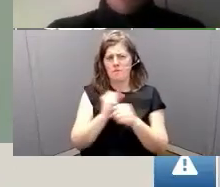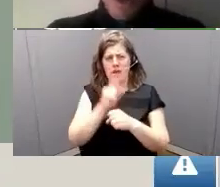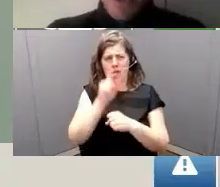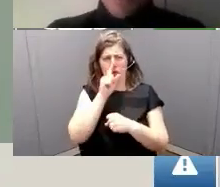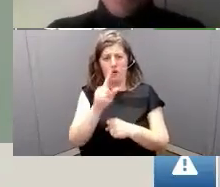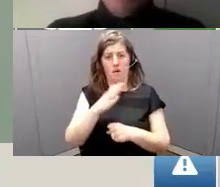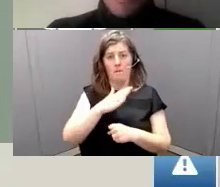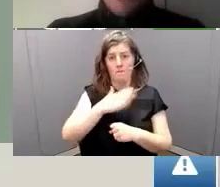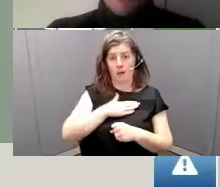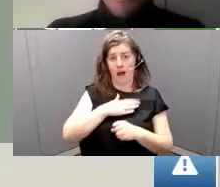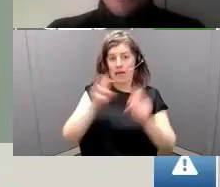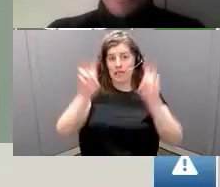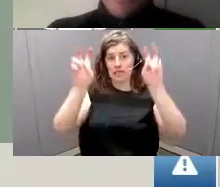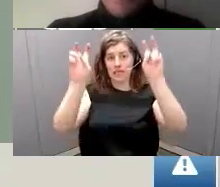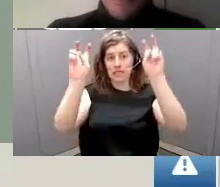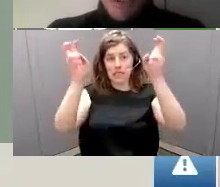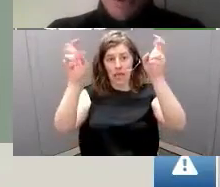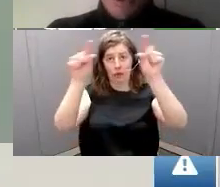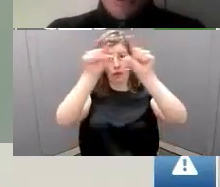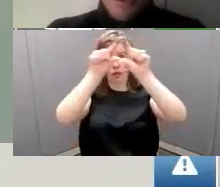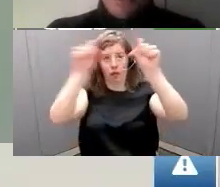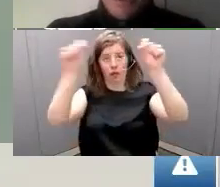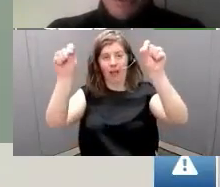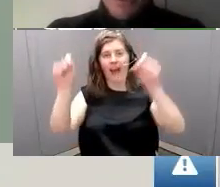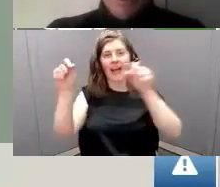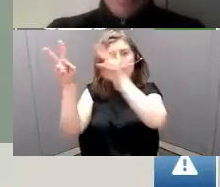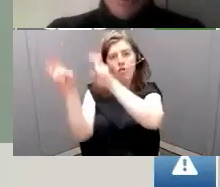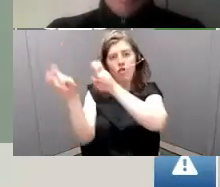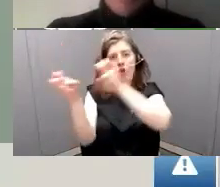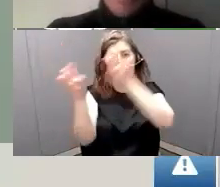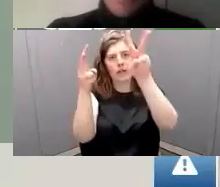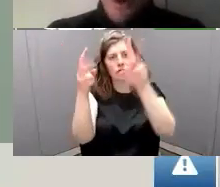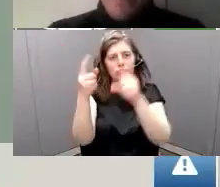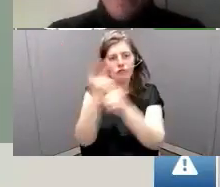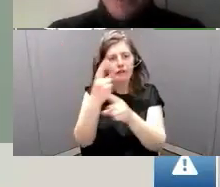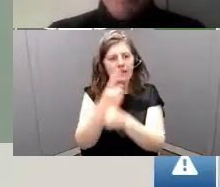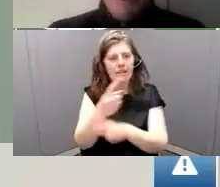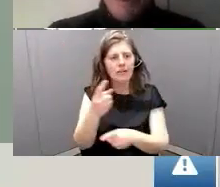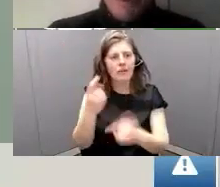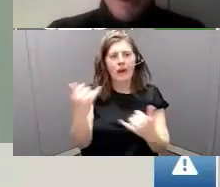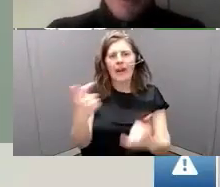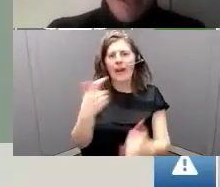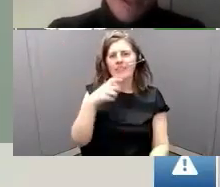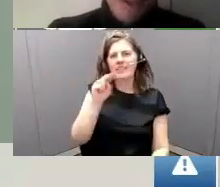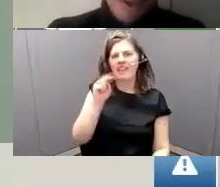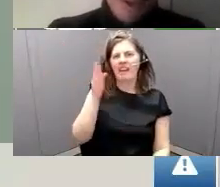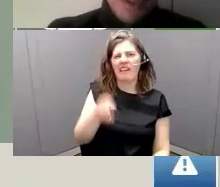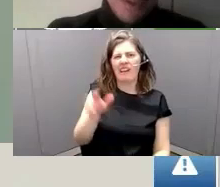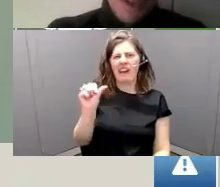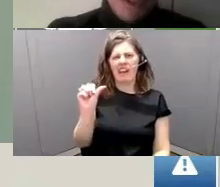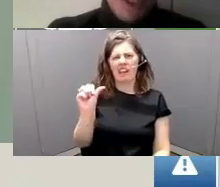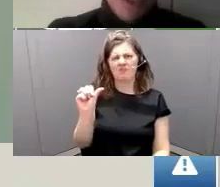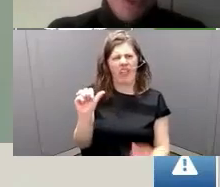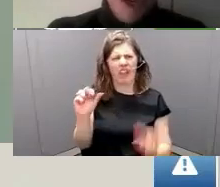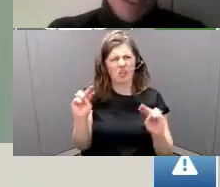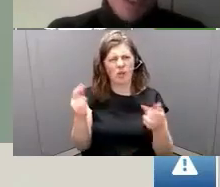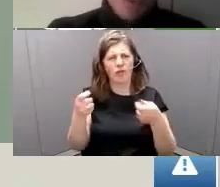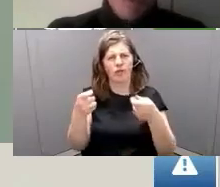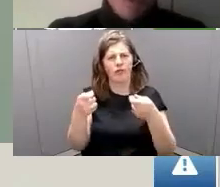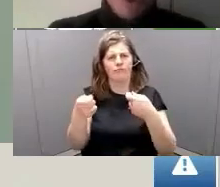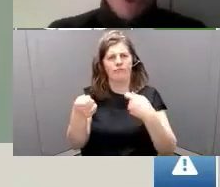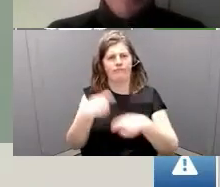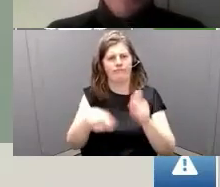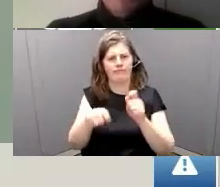my title up here at the top has been preloaded correctly. Now it says not available. That's no good, so I'll just do